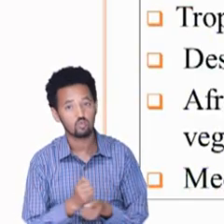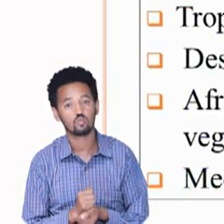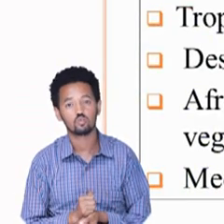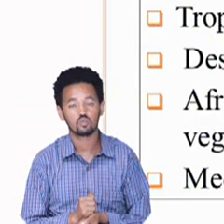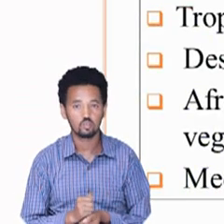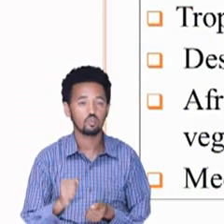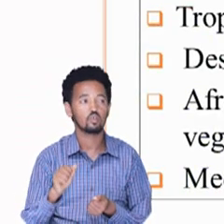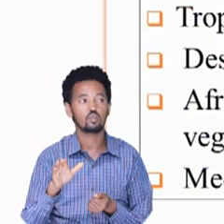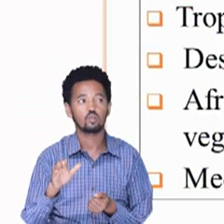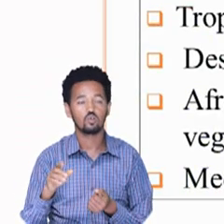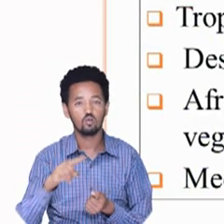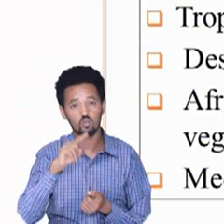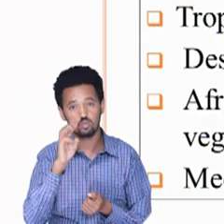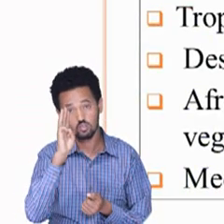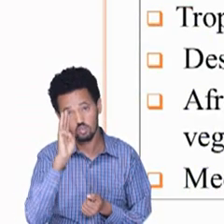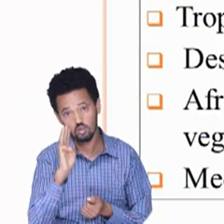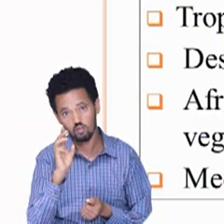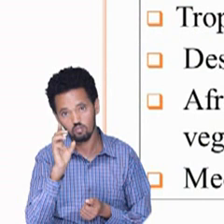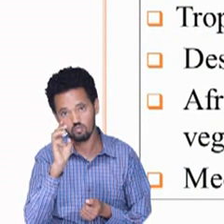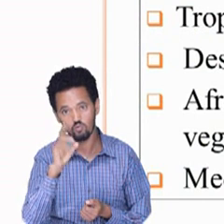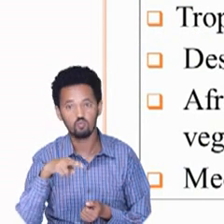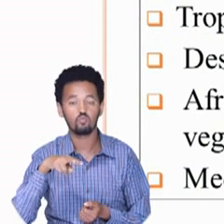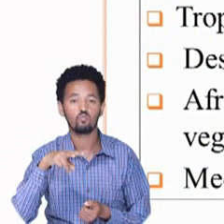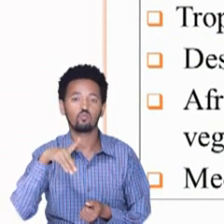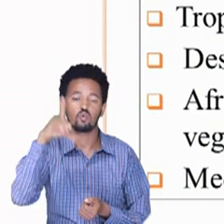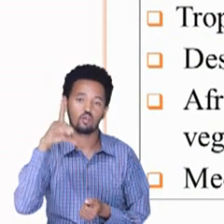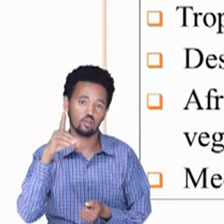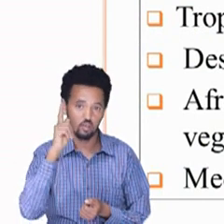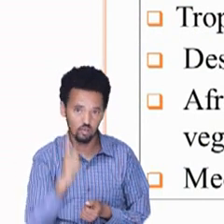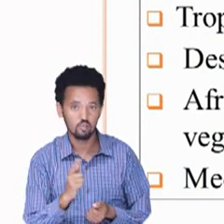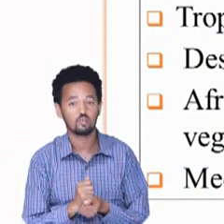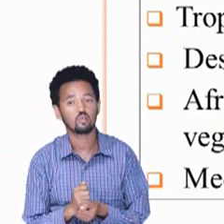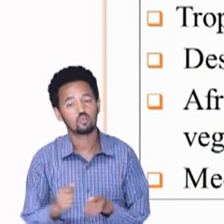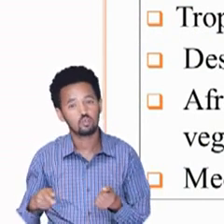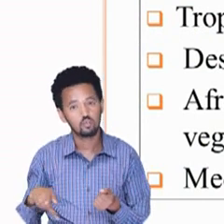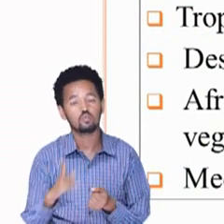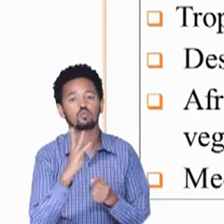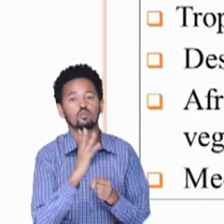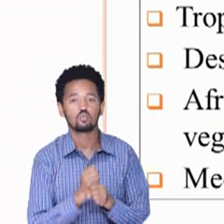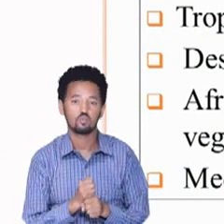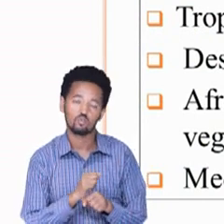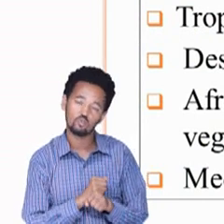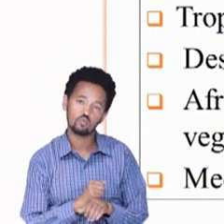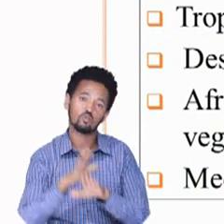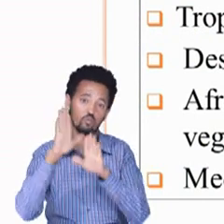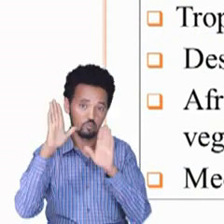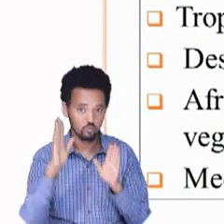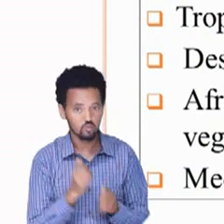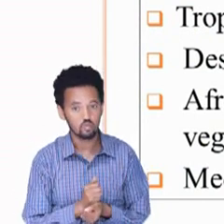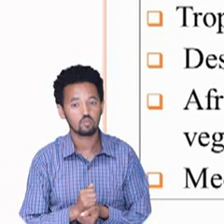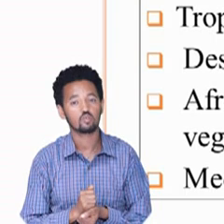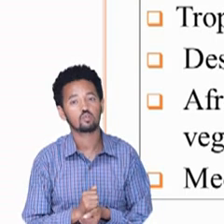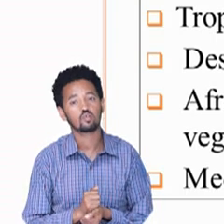tropical grassland or savanna, desert and semi-desert vegetation, Afro mountain or Afro